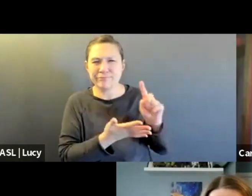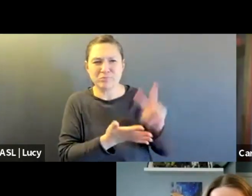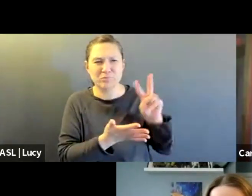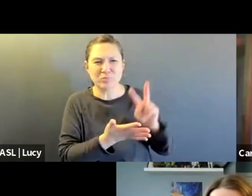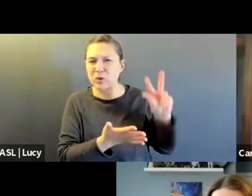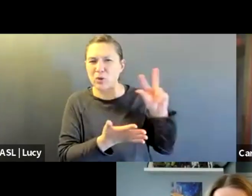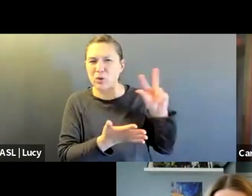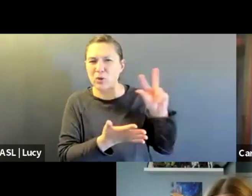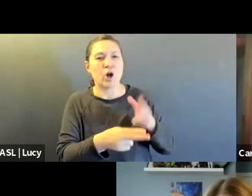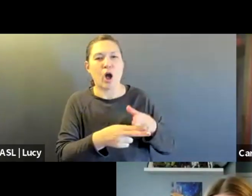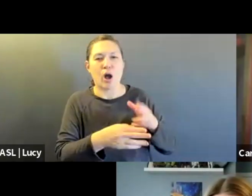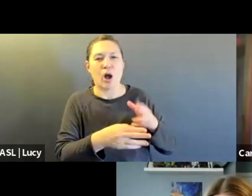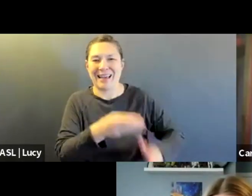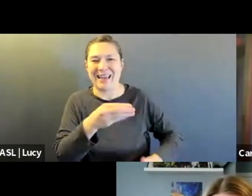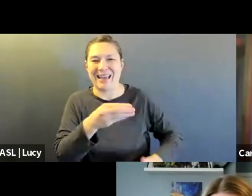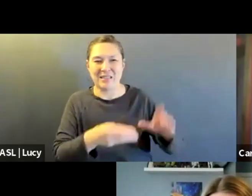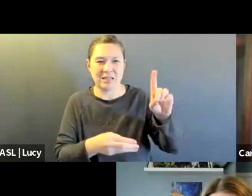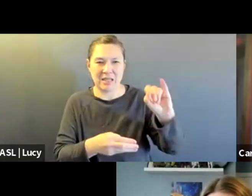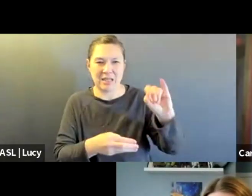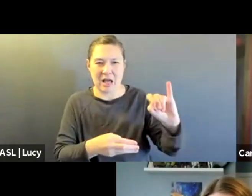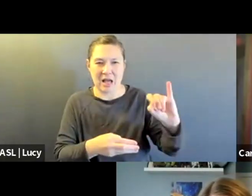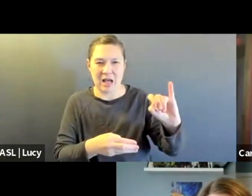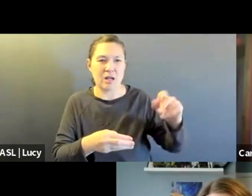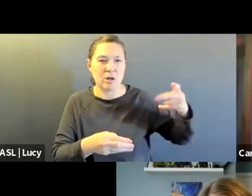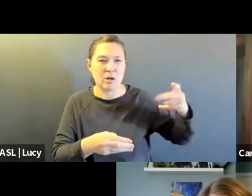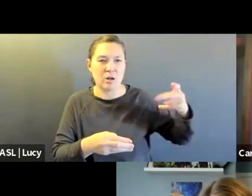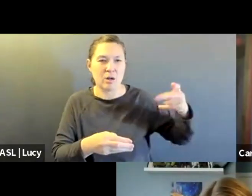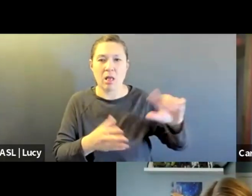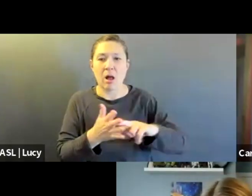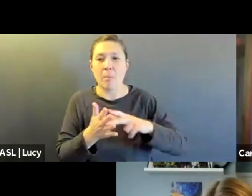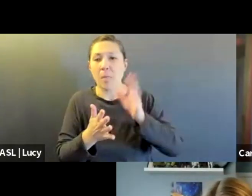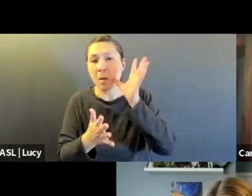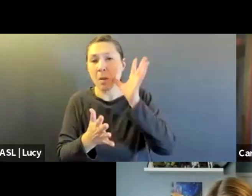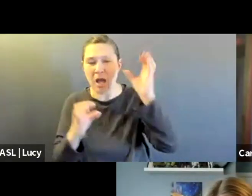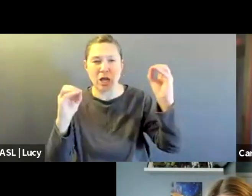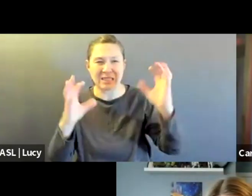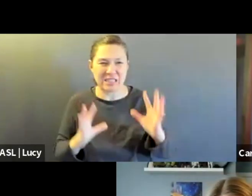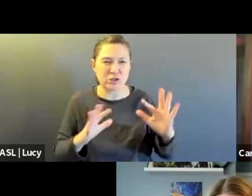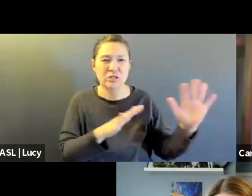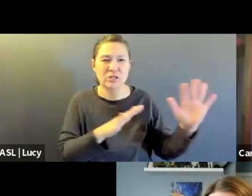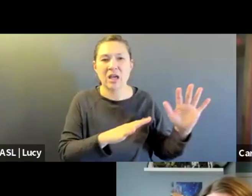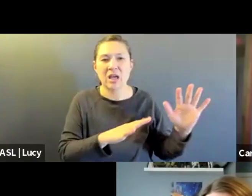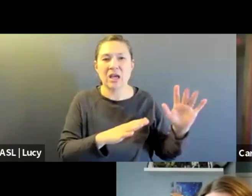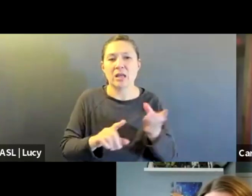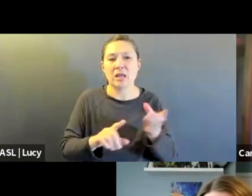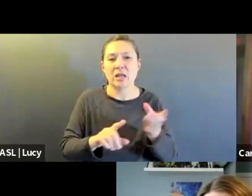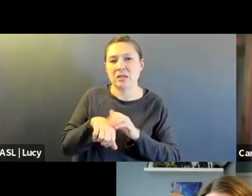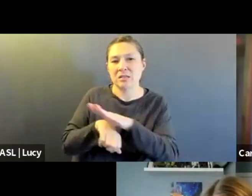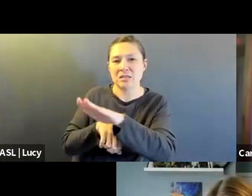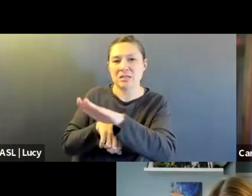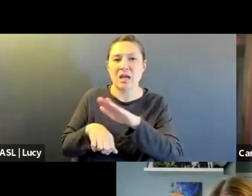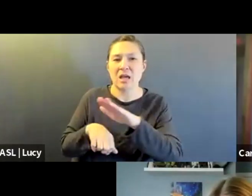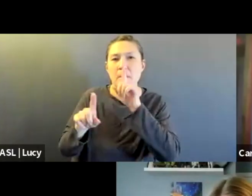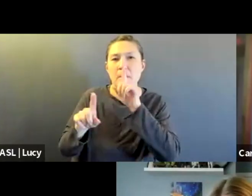parents, students, teachers, even community members can be submitting reports of discrimination based on race or sex